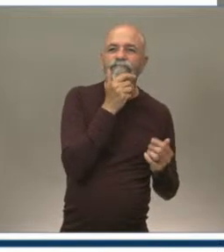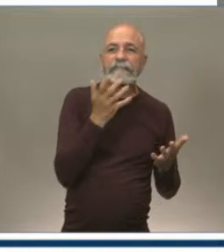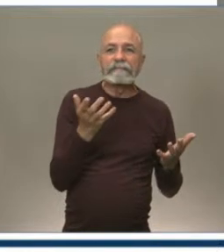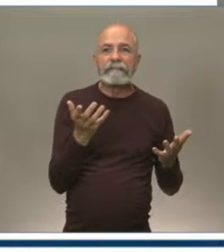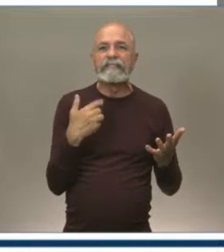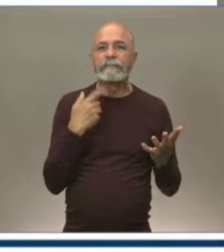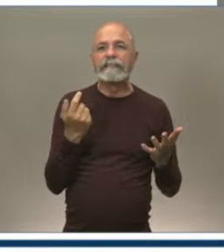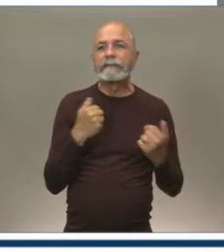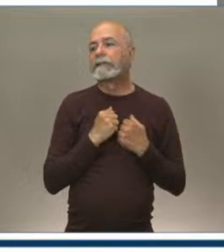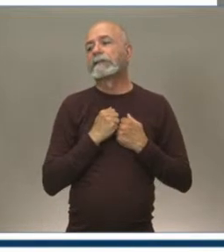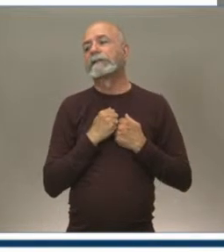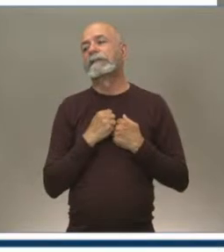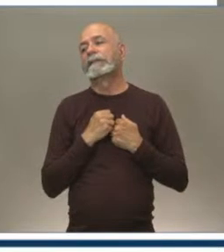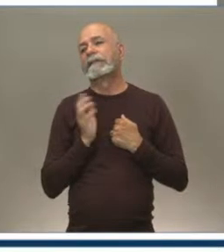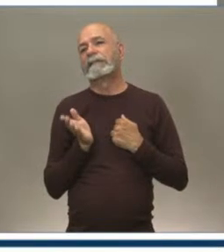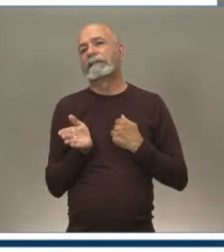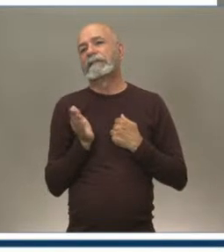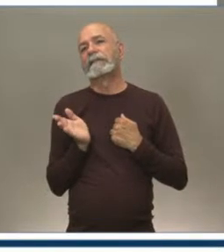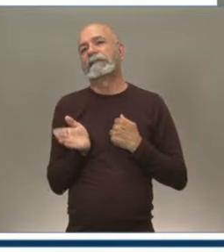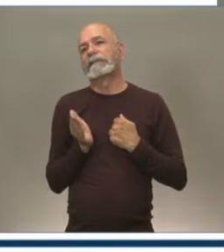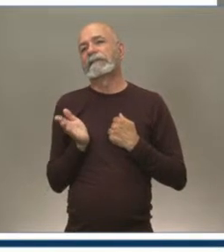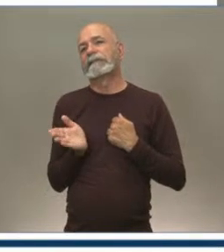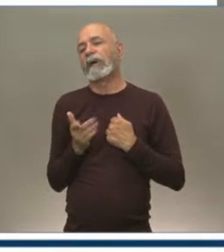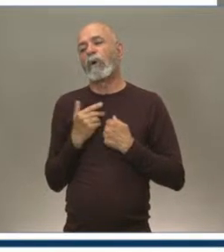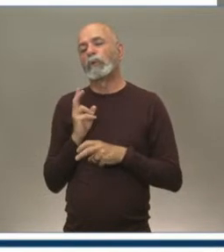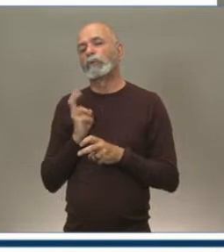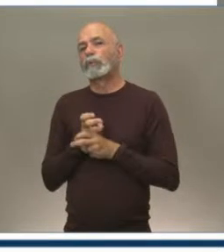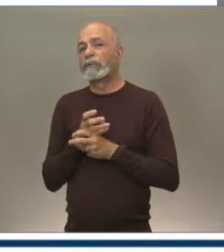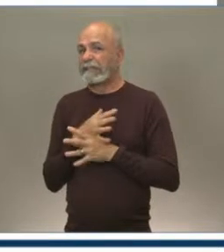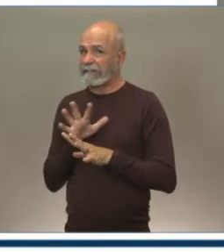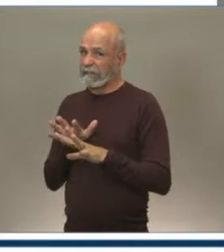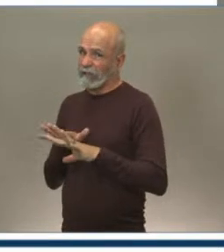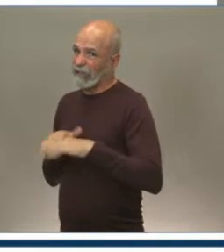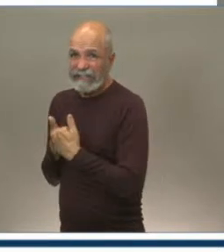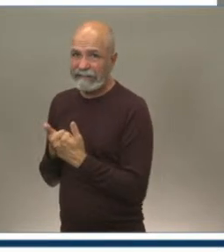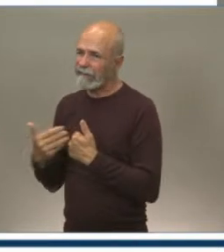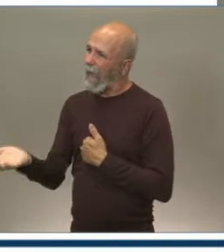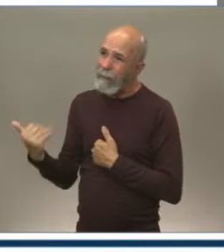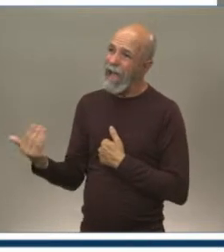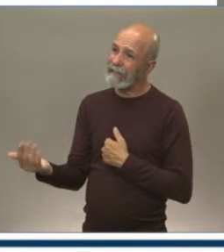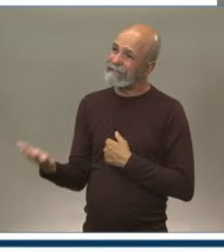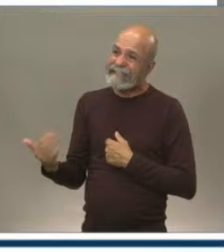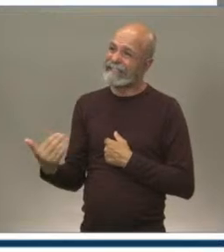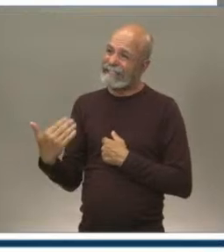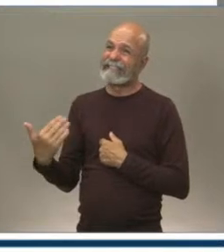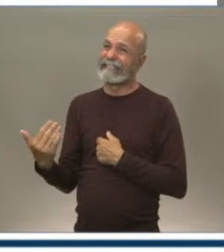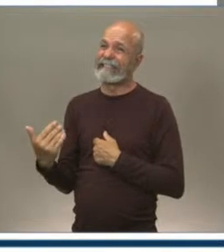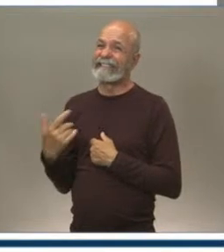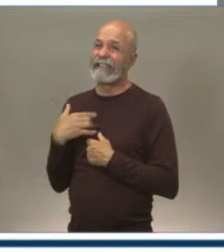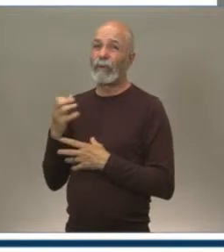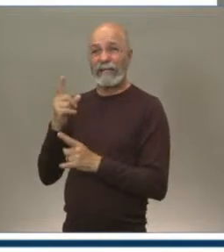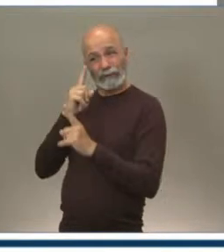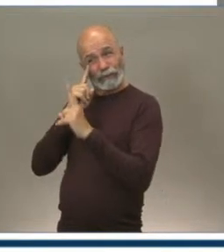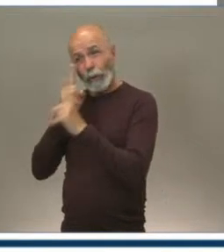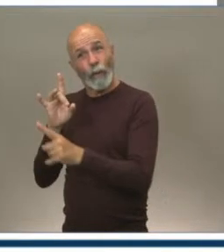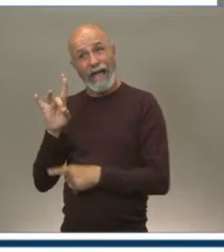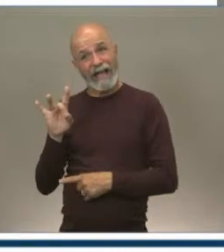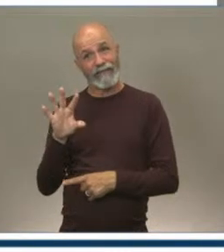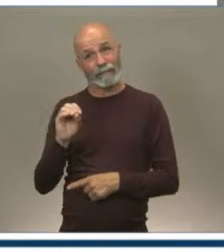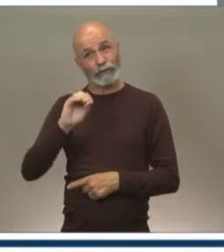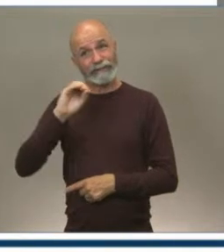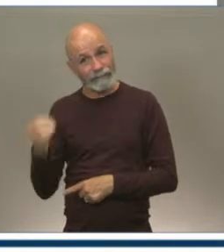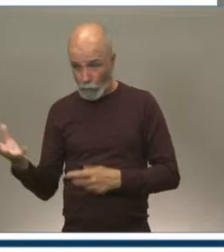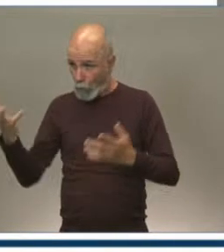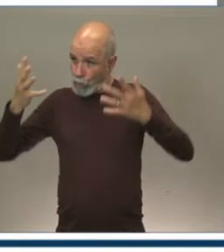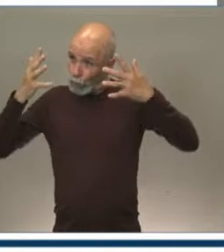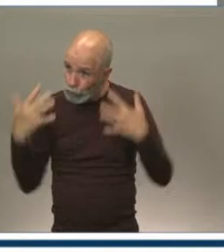challenge to those younger age groups is to meet that minimum 85 target, because that is the way. If you want to have a more